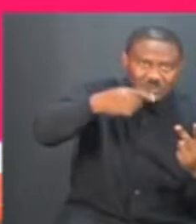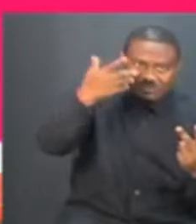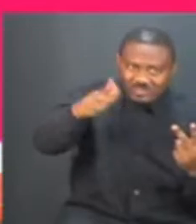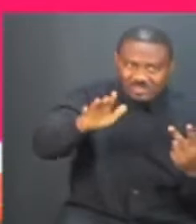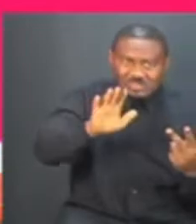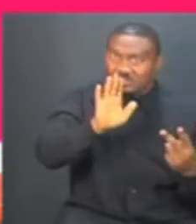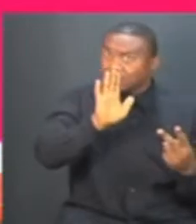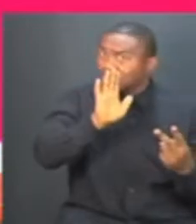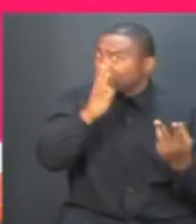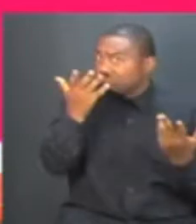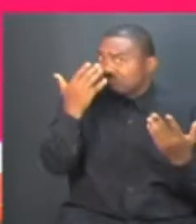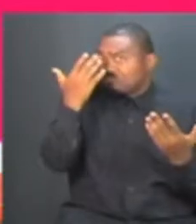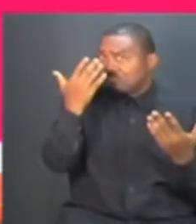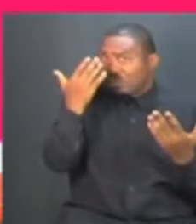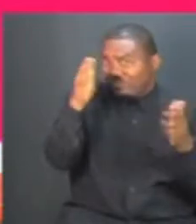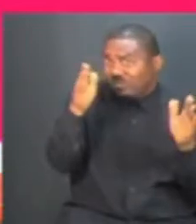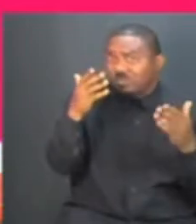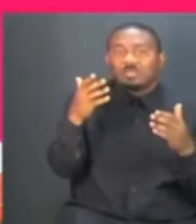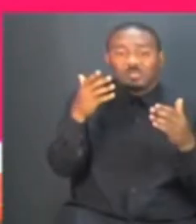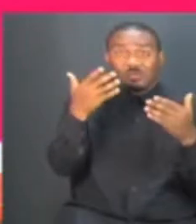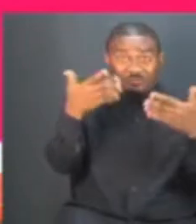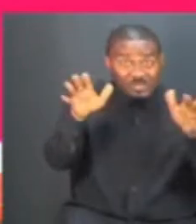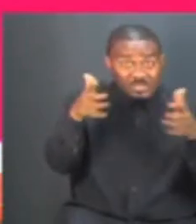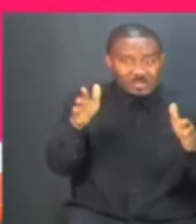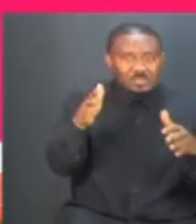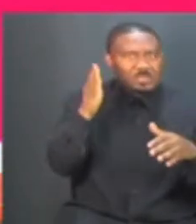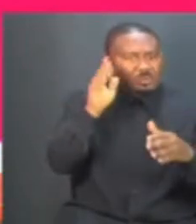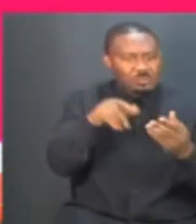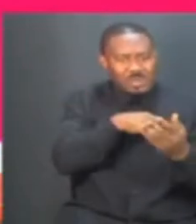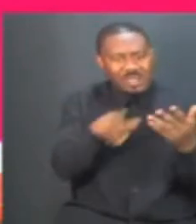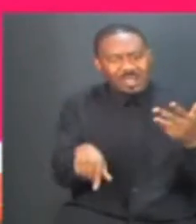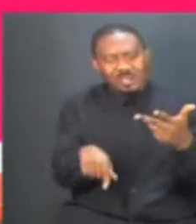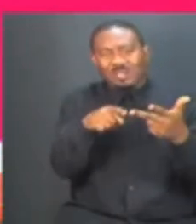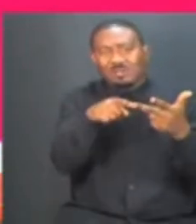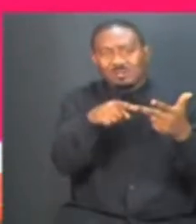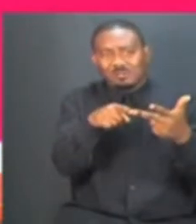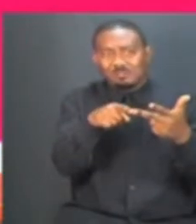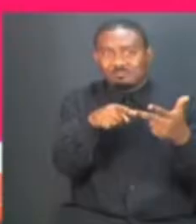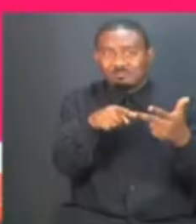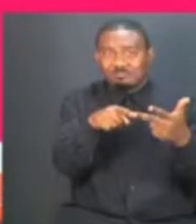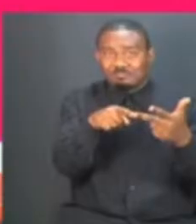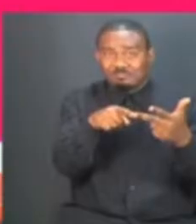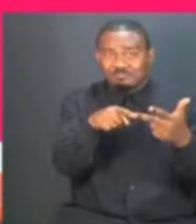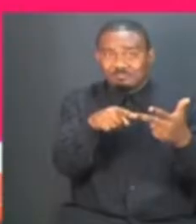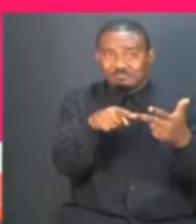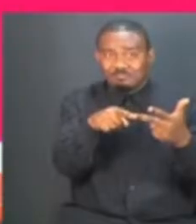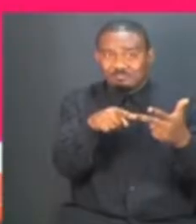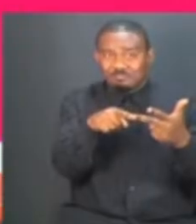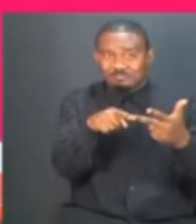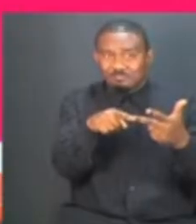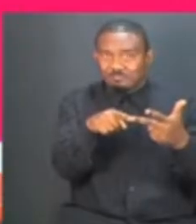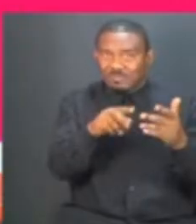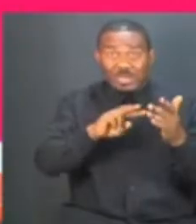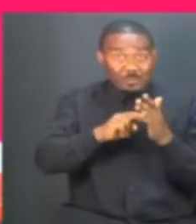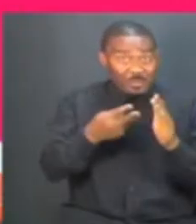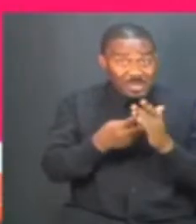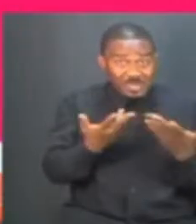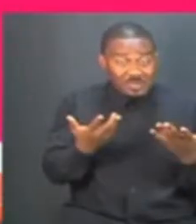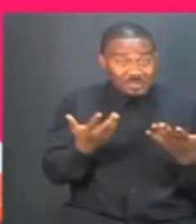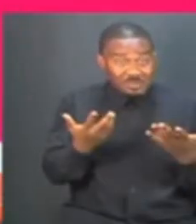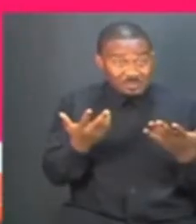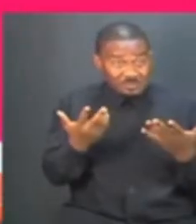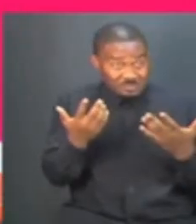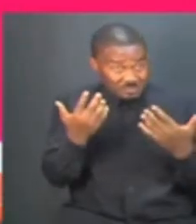Then after which, we can take the commemorative one. That'll be fine. Yeah, so clearly, we are taking 3 statements for